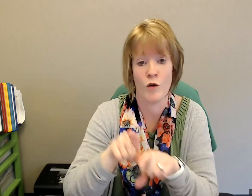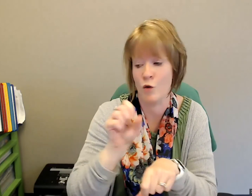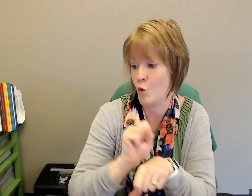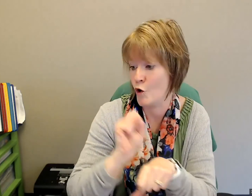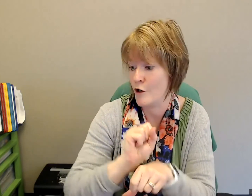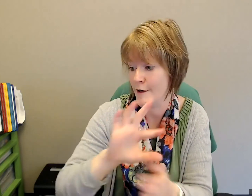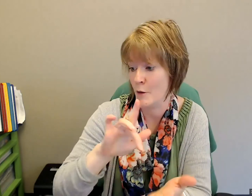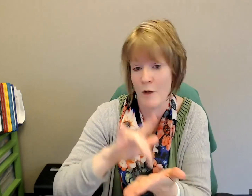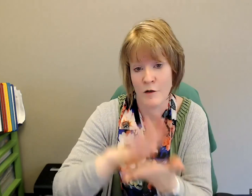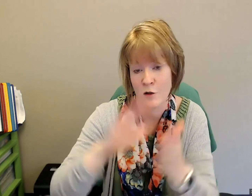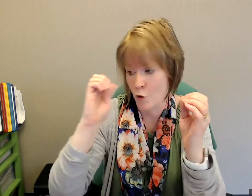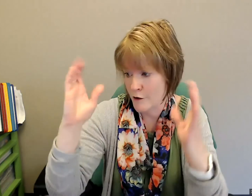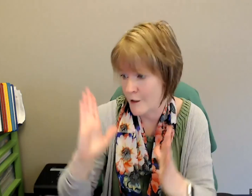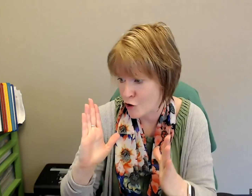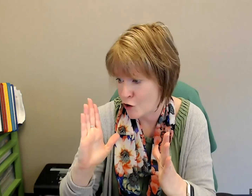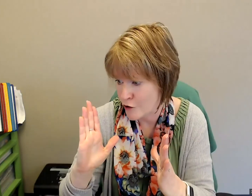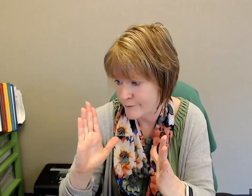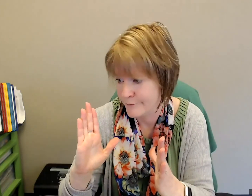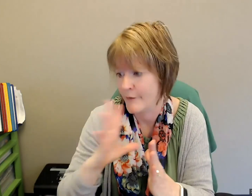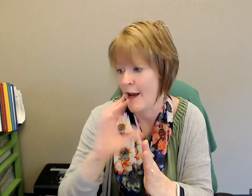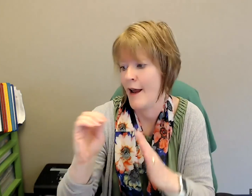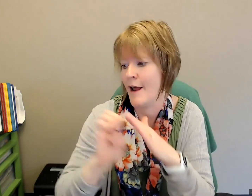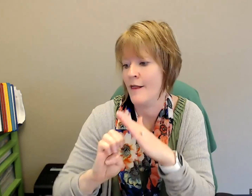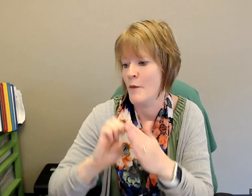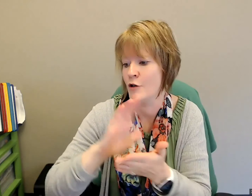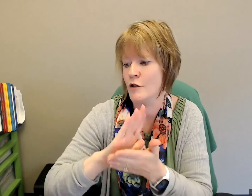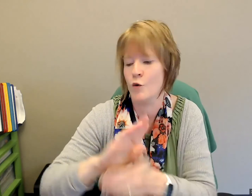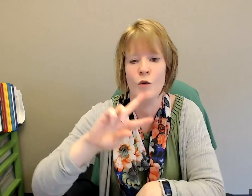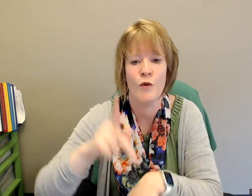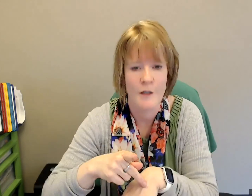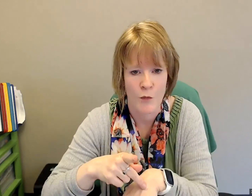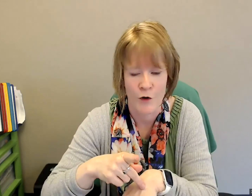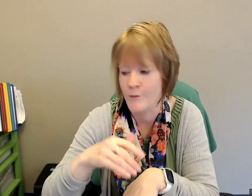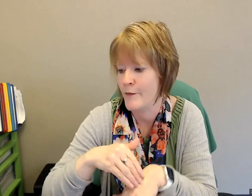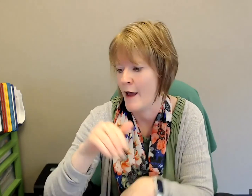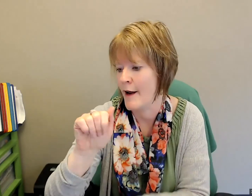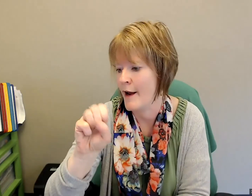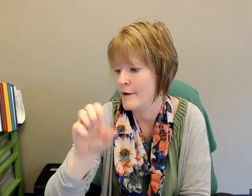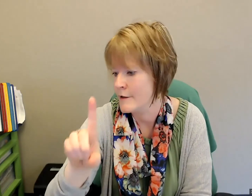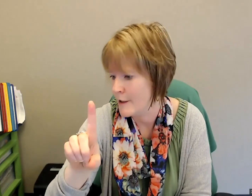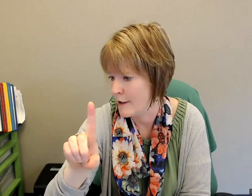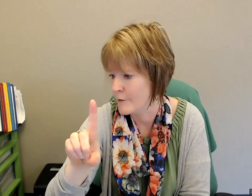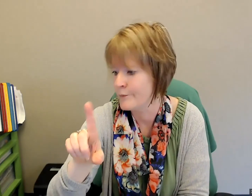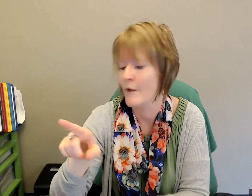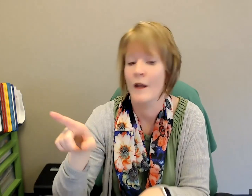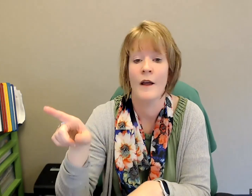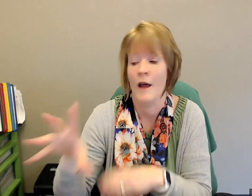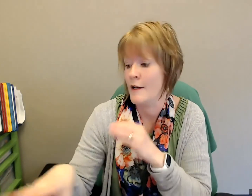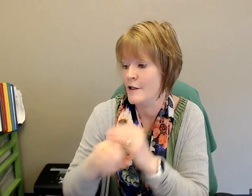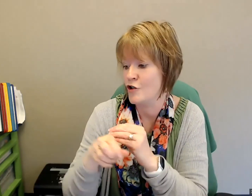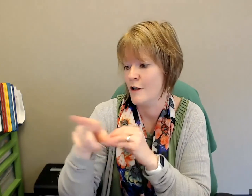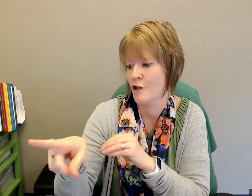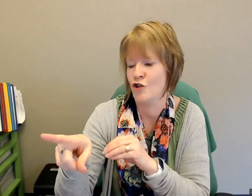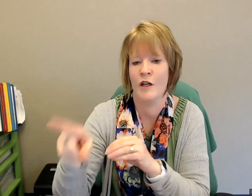Culture. She also worked as a middle school teacher and an elementary school principal